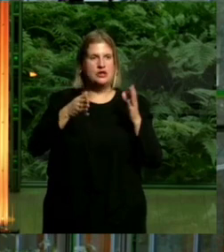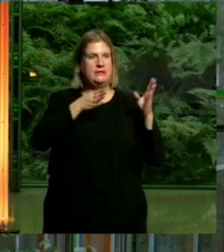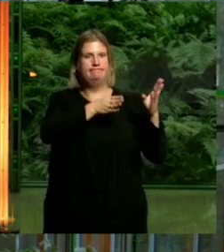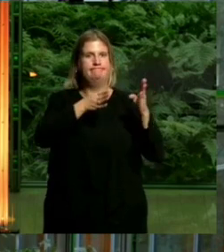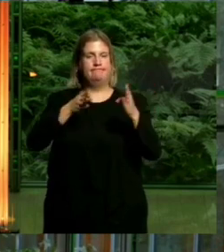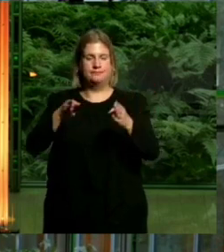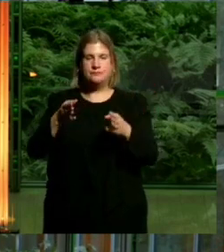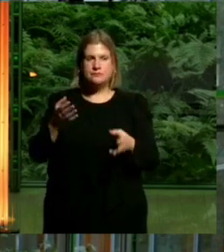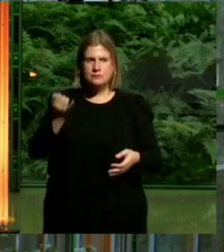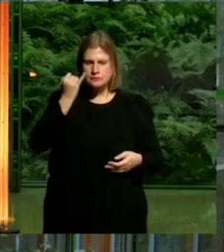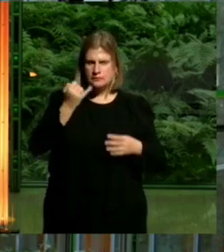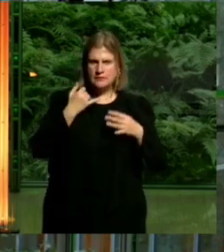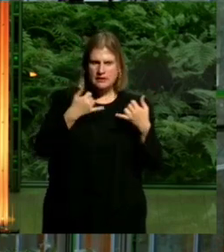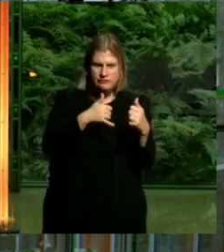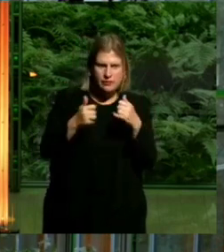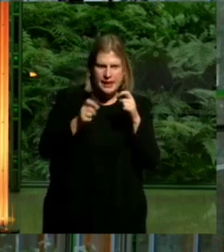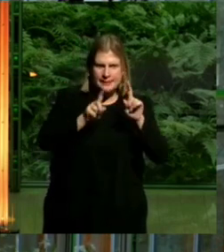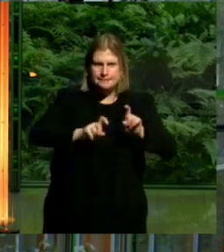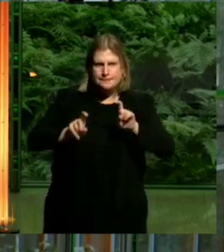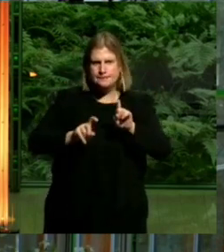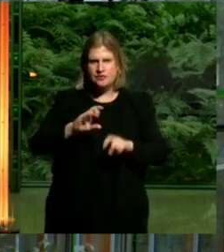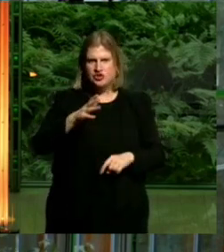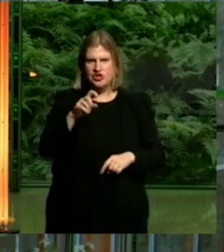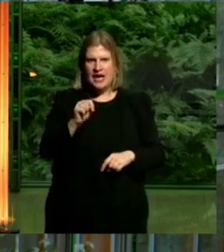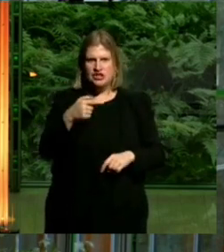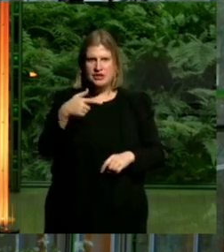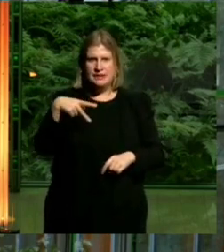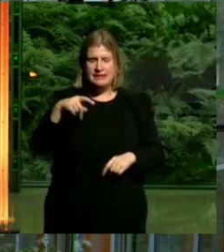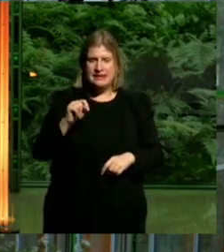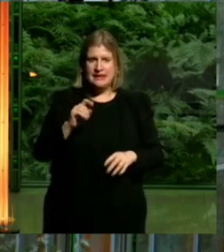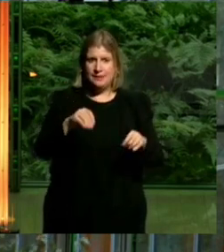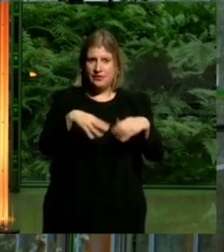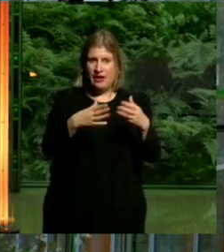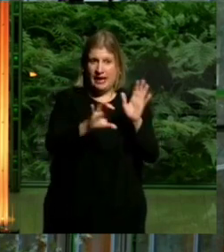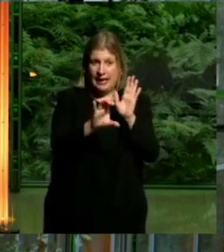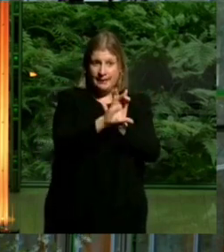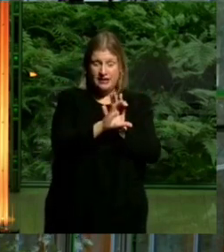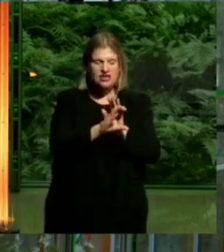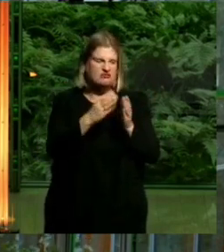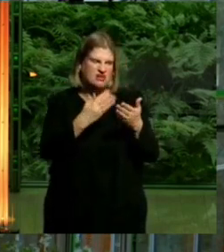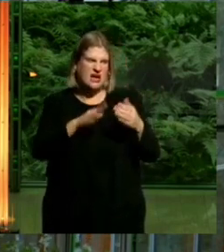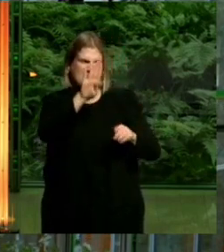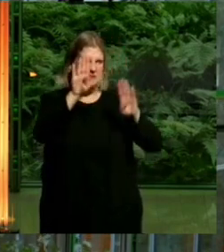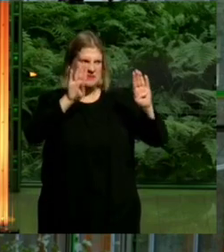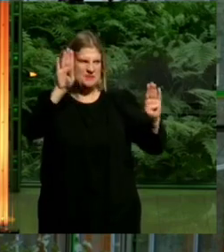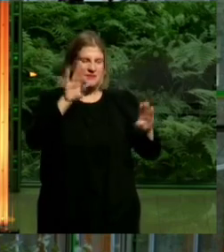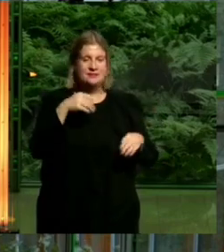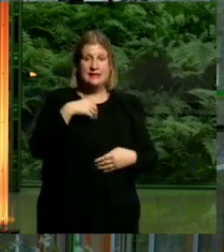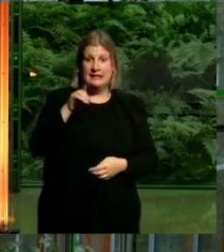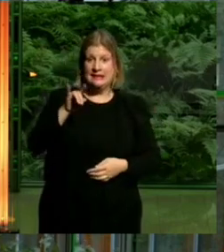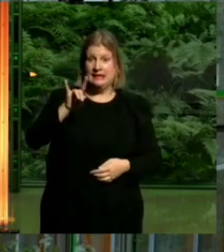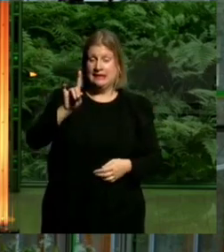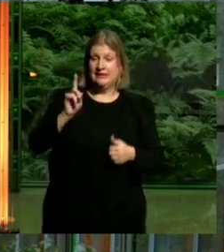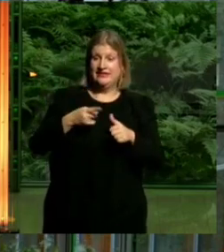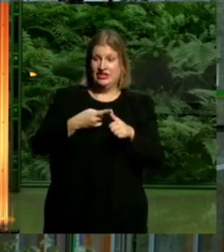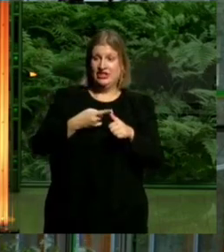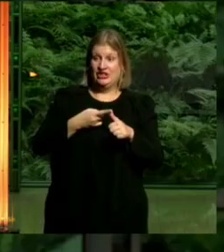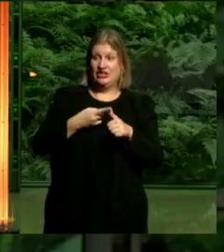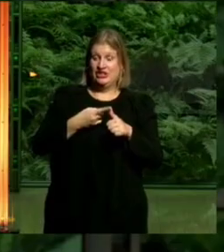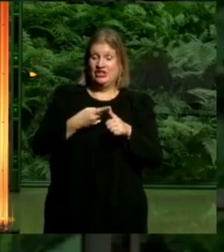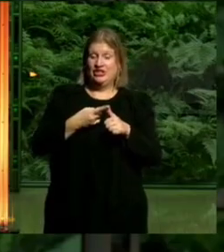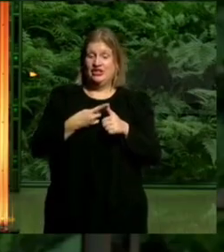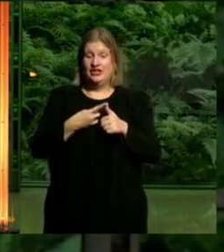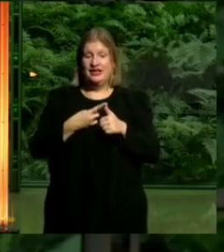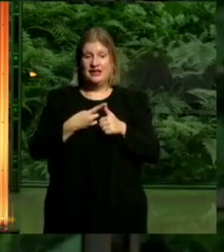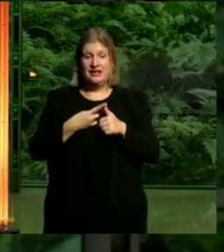with ChatGPT where you give it an image? Anybody? All right. I'm glad some of you have done this. I did this the first time where,